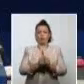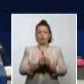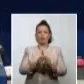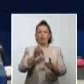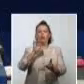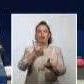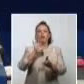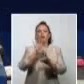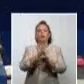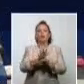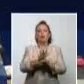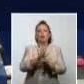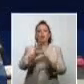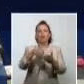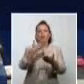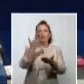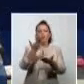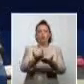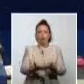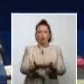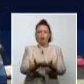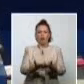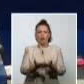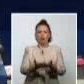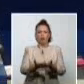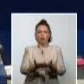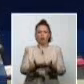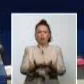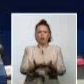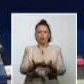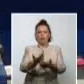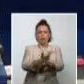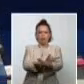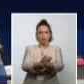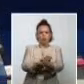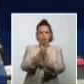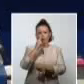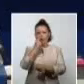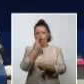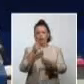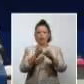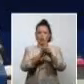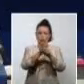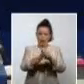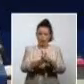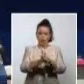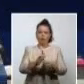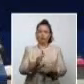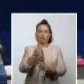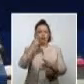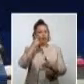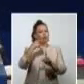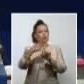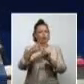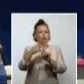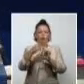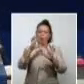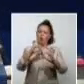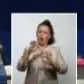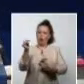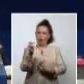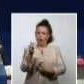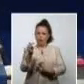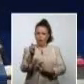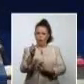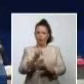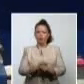died in Cardenas, Matanzas. Cuando ya se tiene